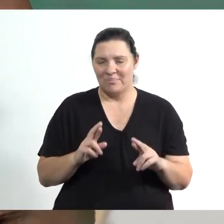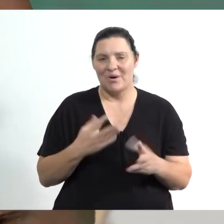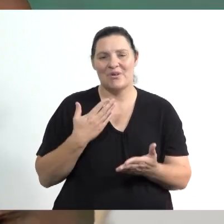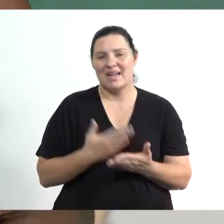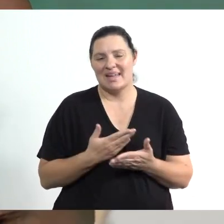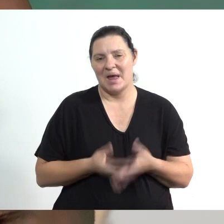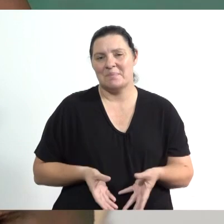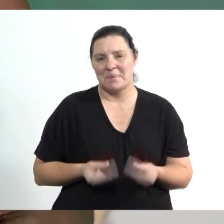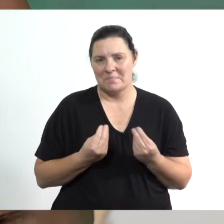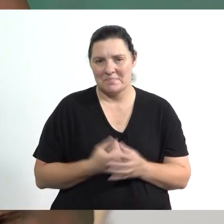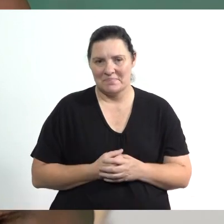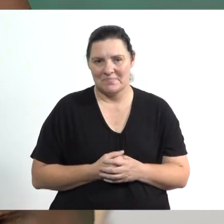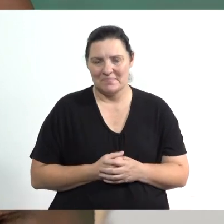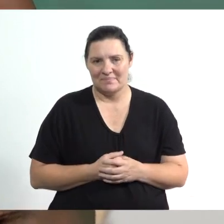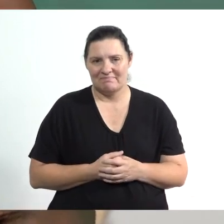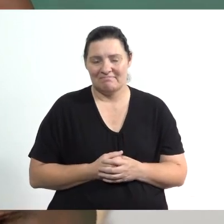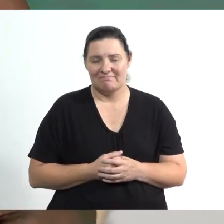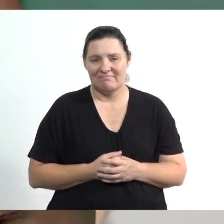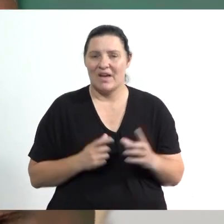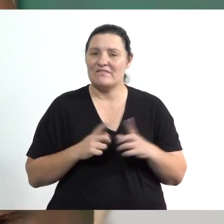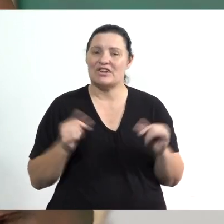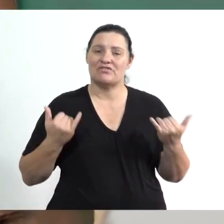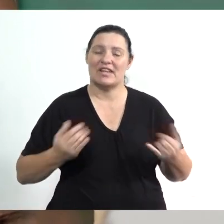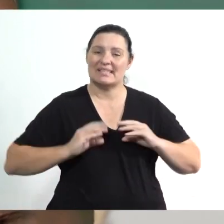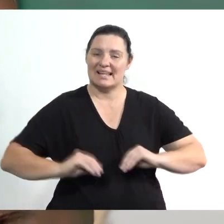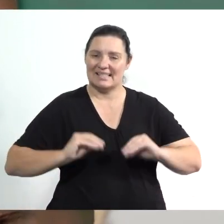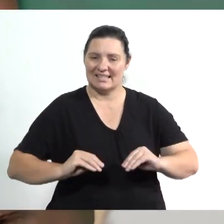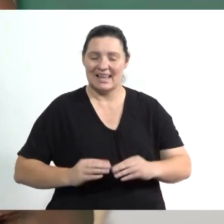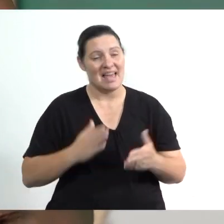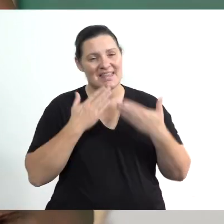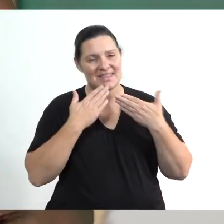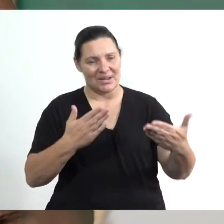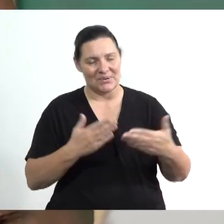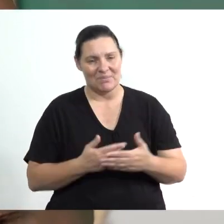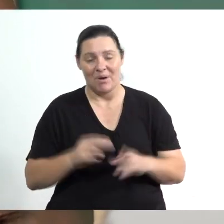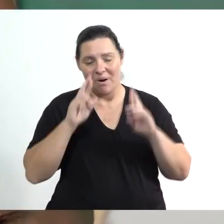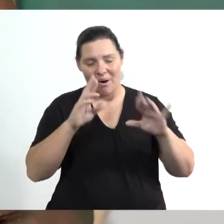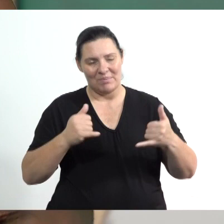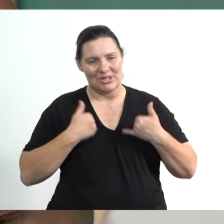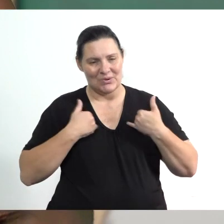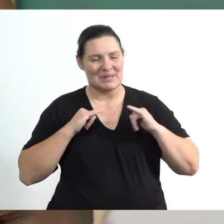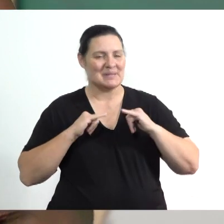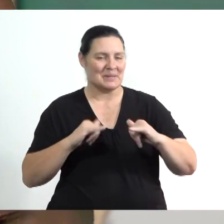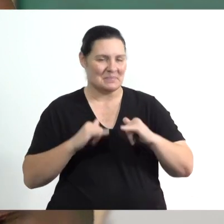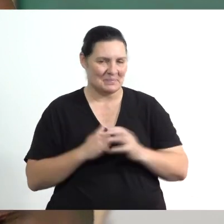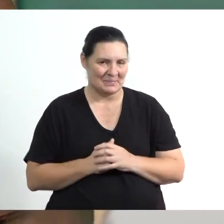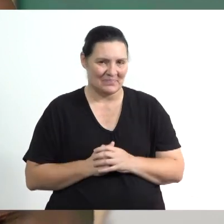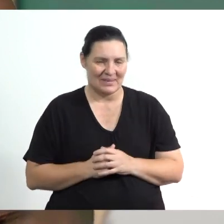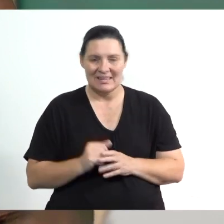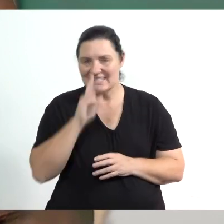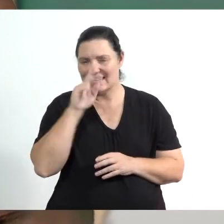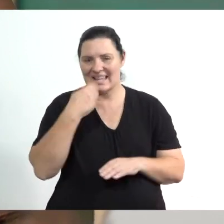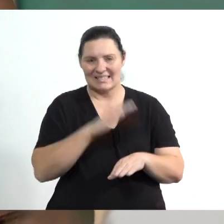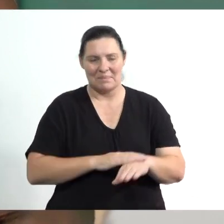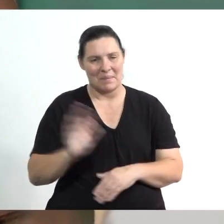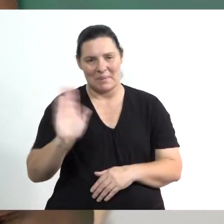you'll be able to do it. That's it for today's lesson. Thank you, and I hope you enjoyed it as much as I do.